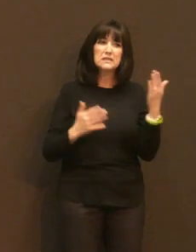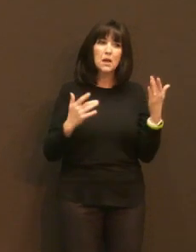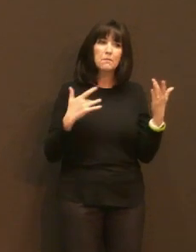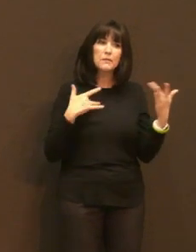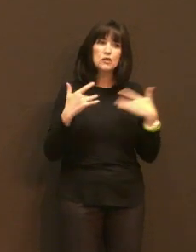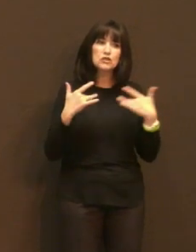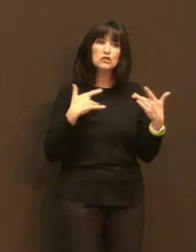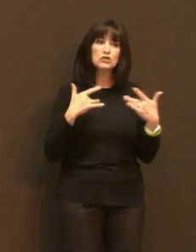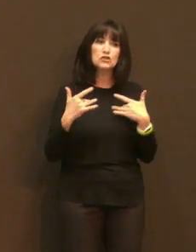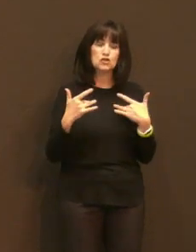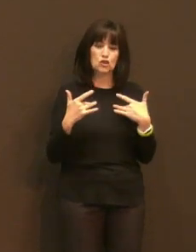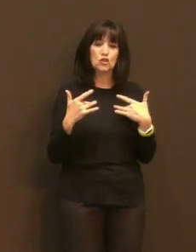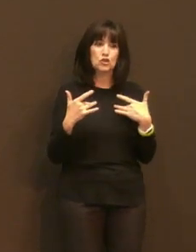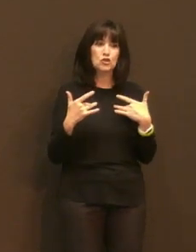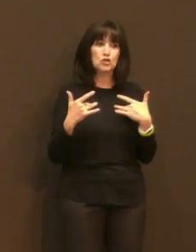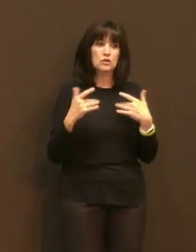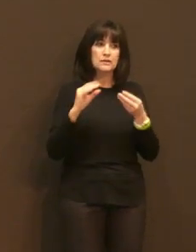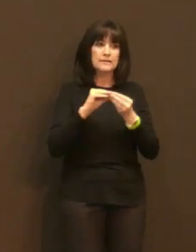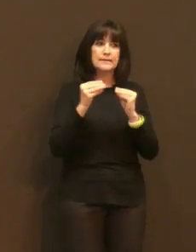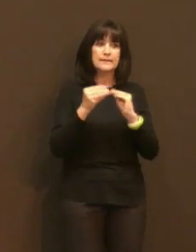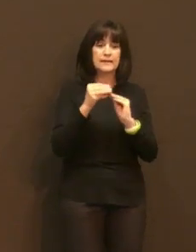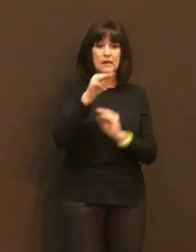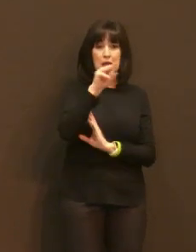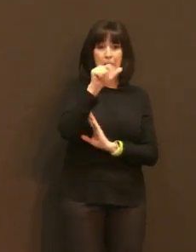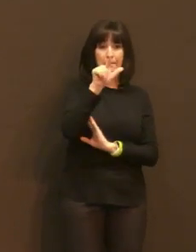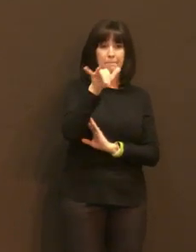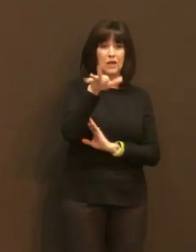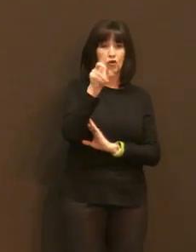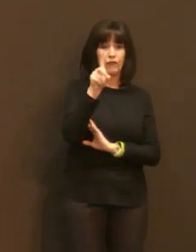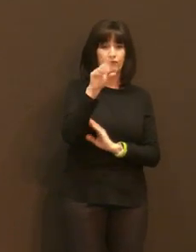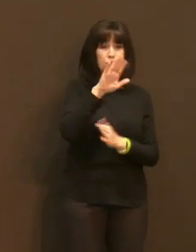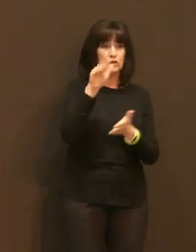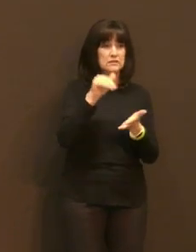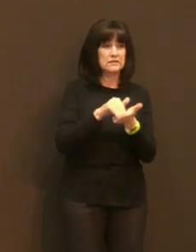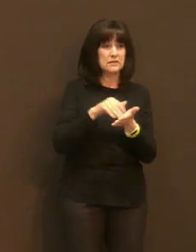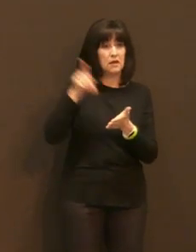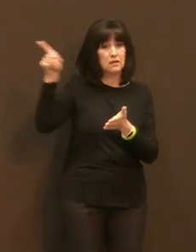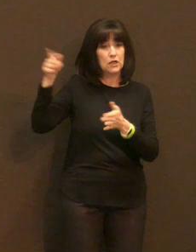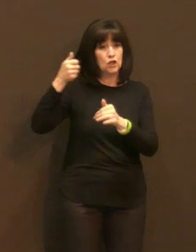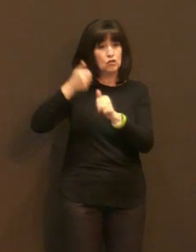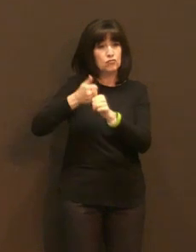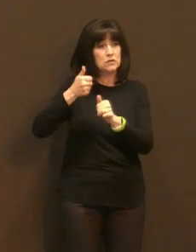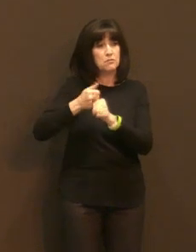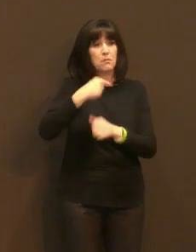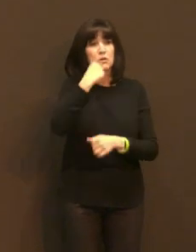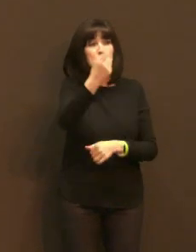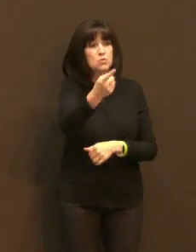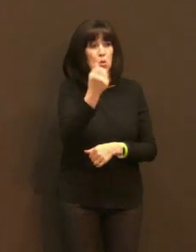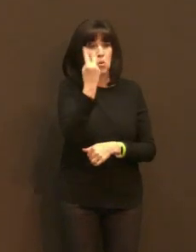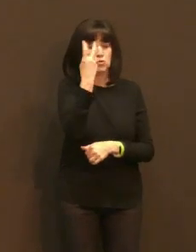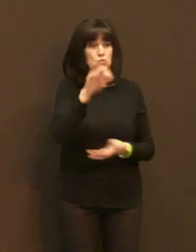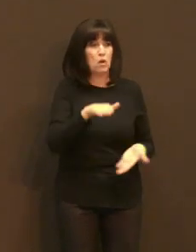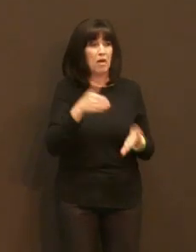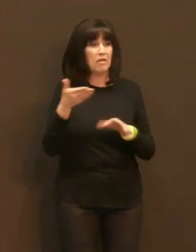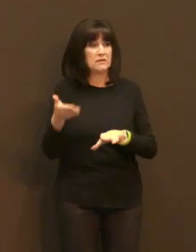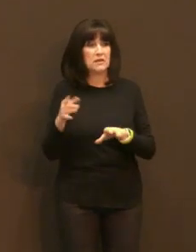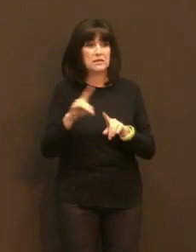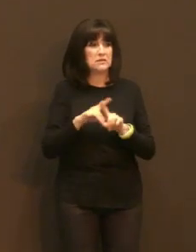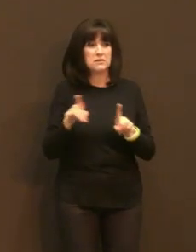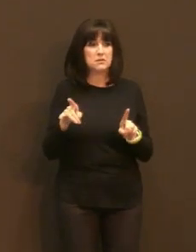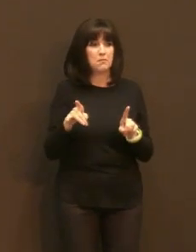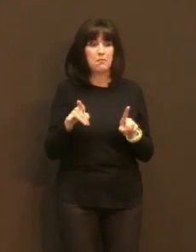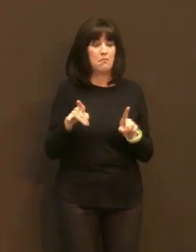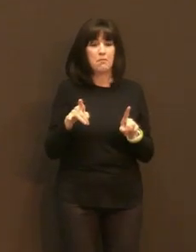these long-term care facilities? I use Milford Center as an example. They themselves reported 12 deaths, where I believe the state, as of yesterday,